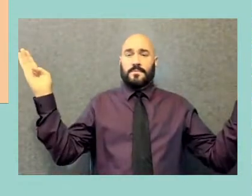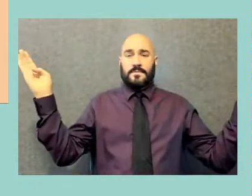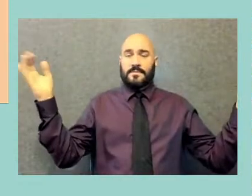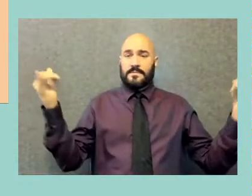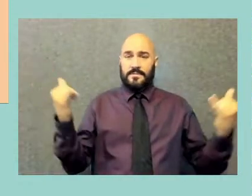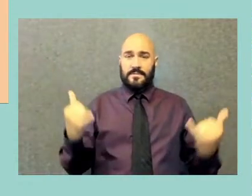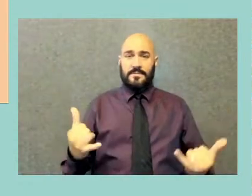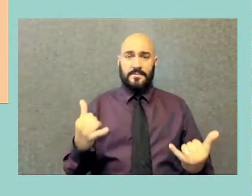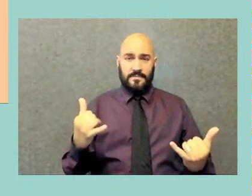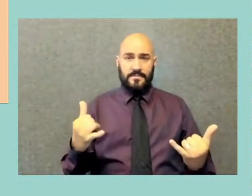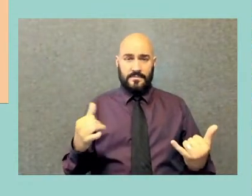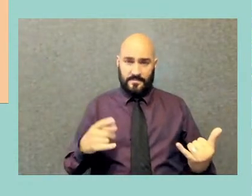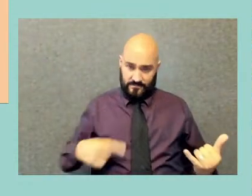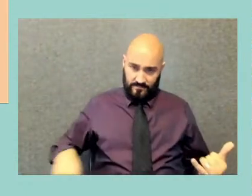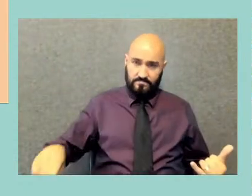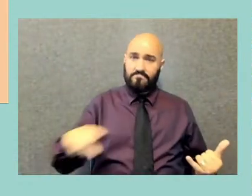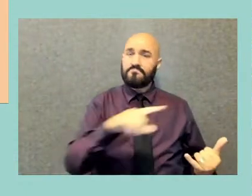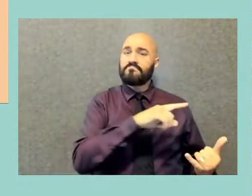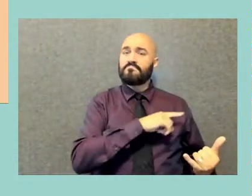opening. We are